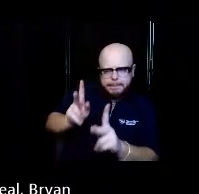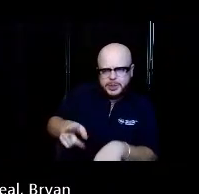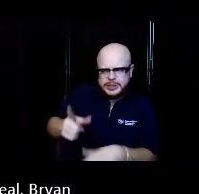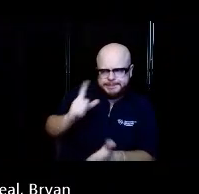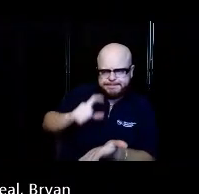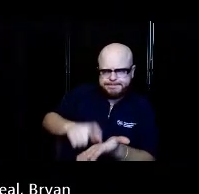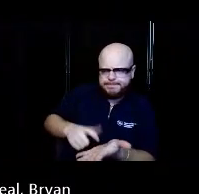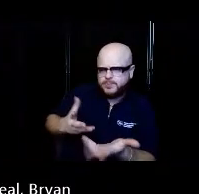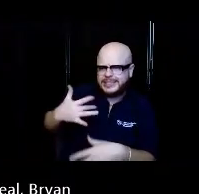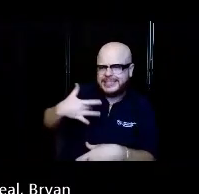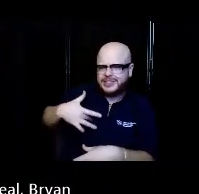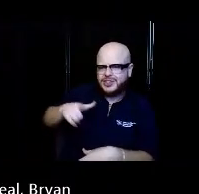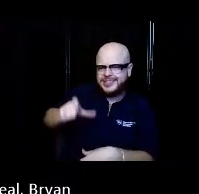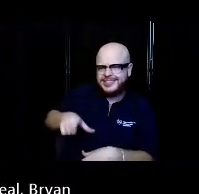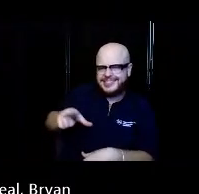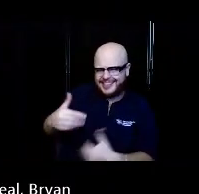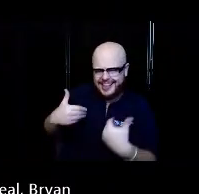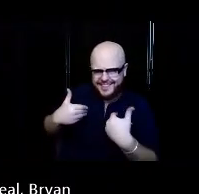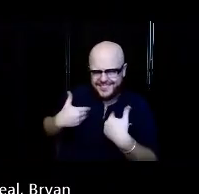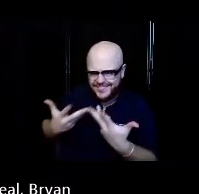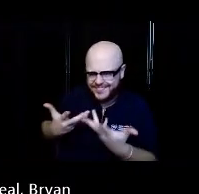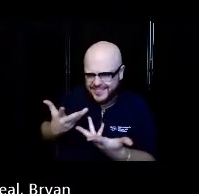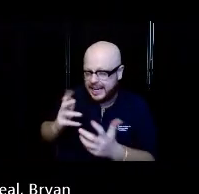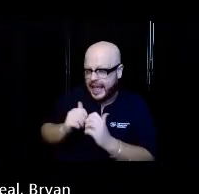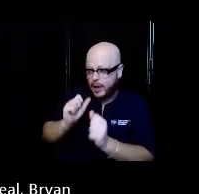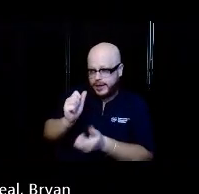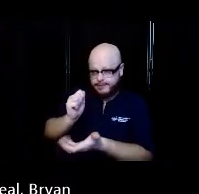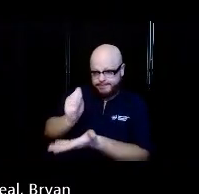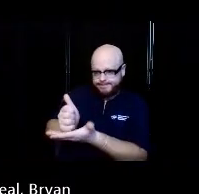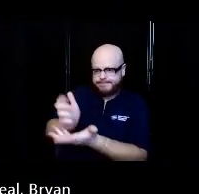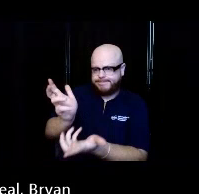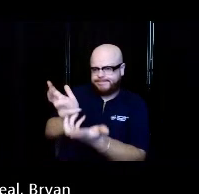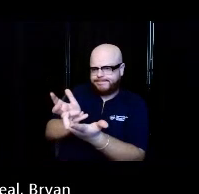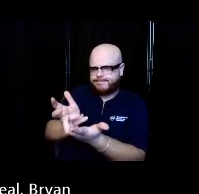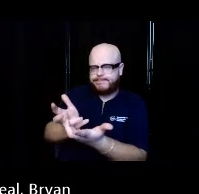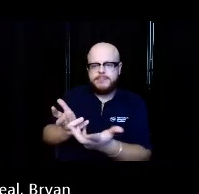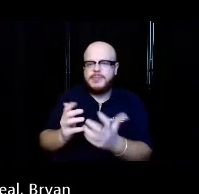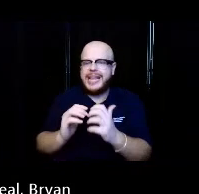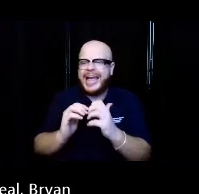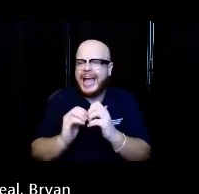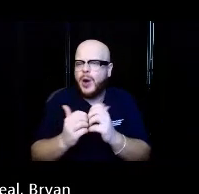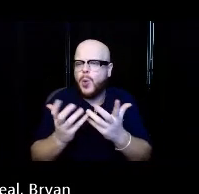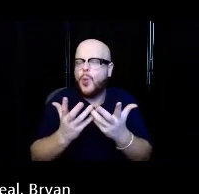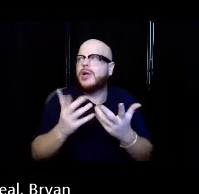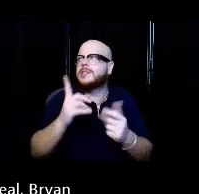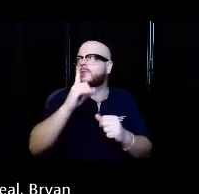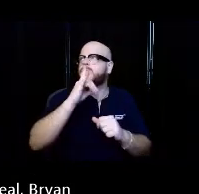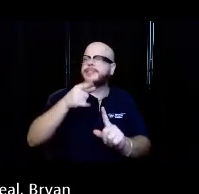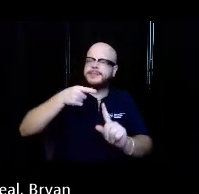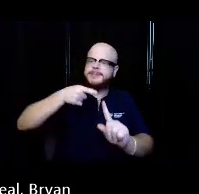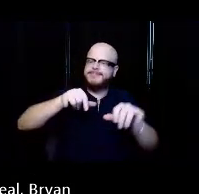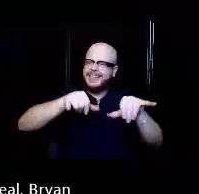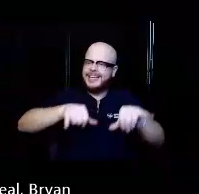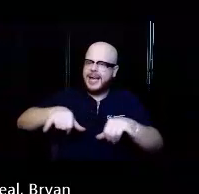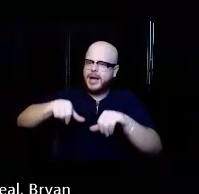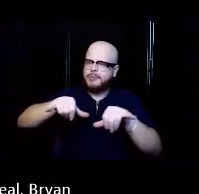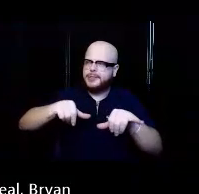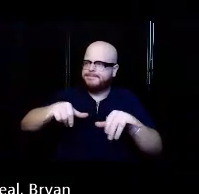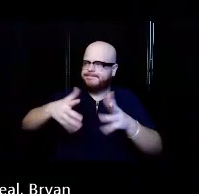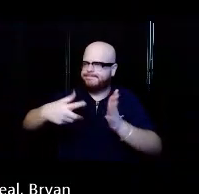that you can help with? And asking really to break down what are the common signs in each of these sensory areas. And